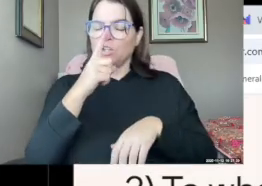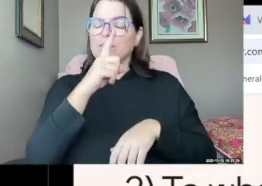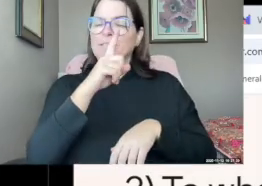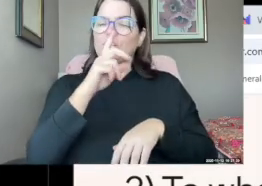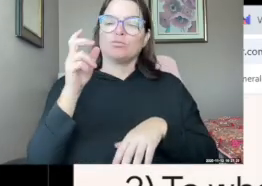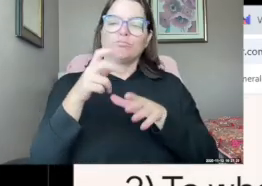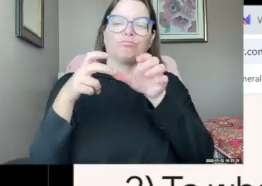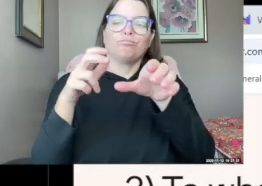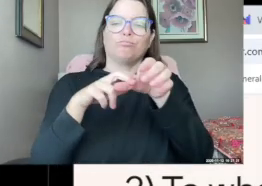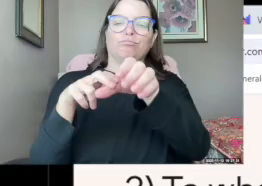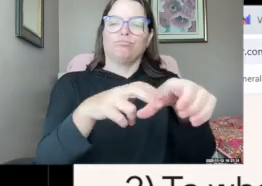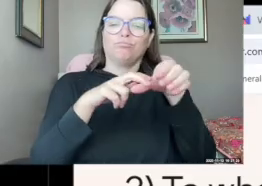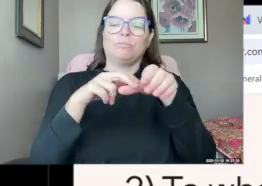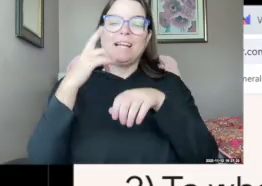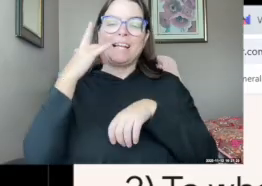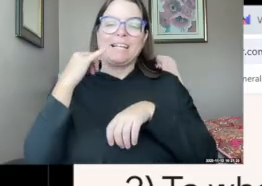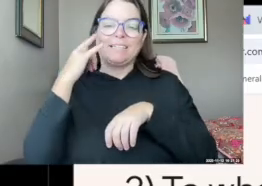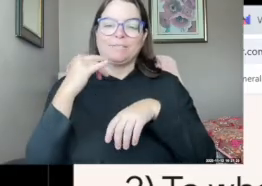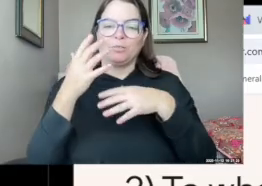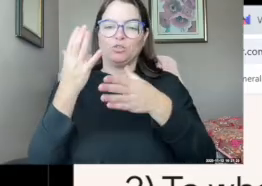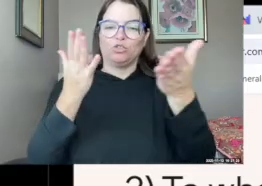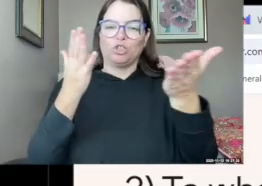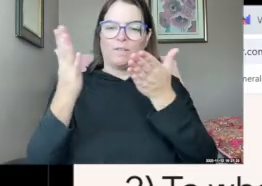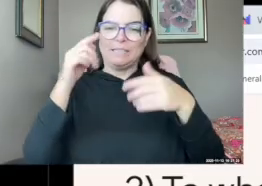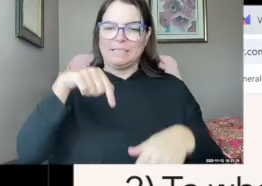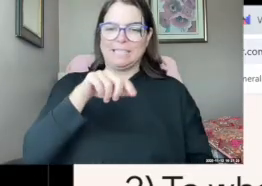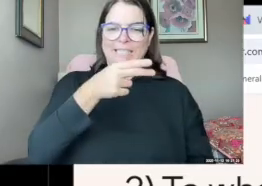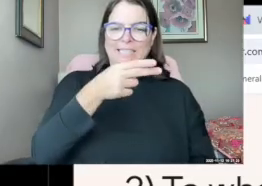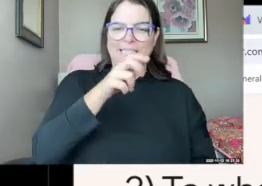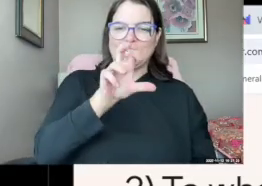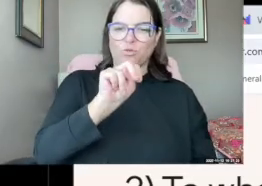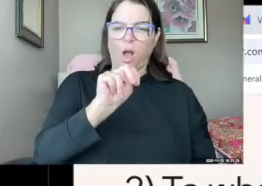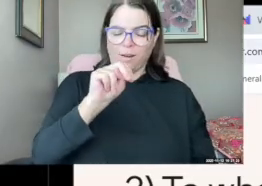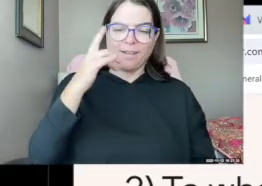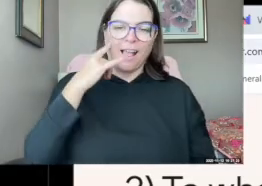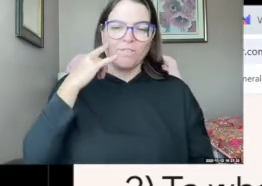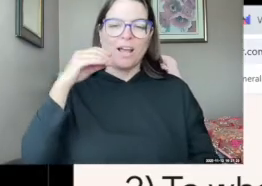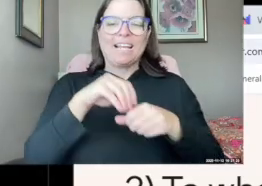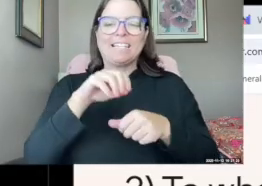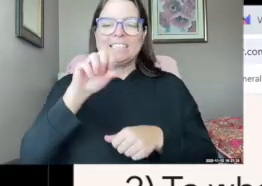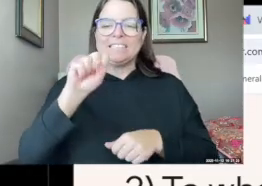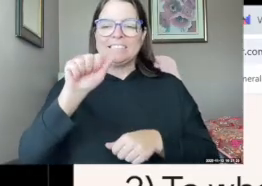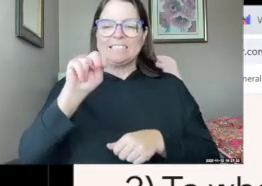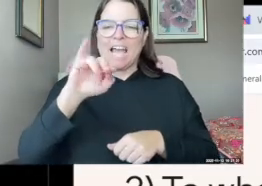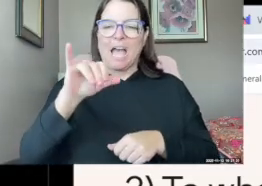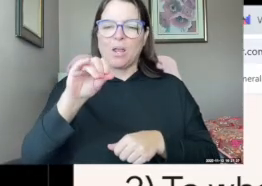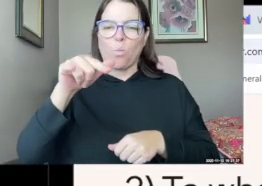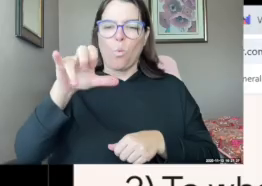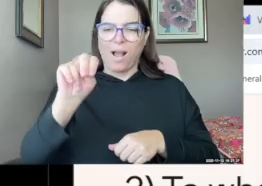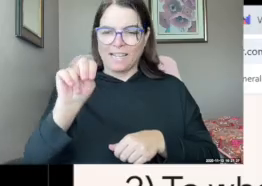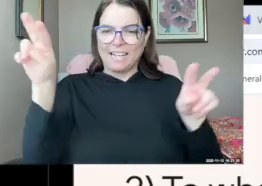EV rideshare service, born out of Huron, California, a farm worker city in the San Joaquin